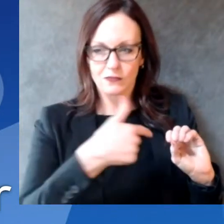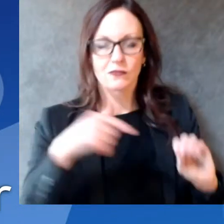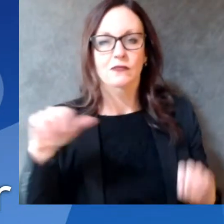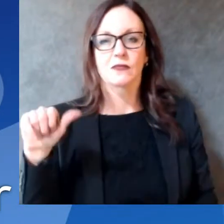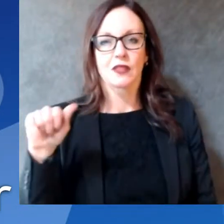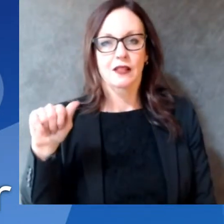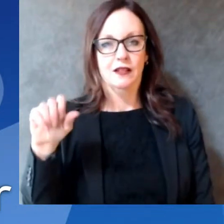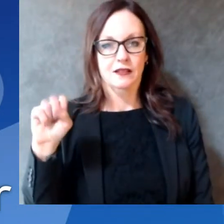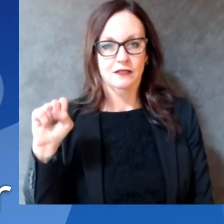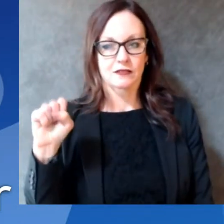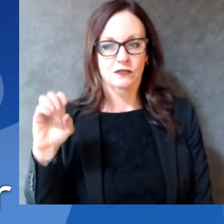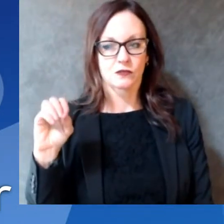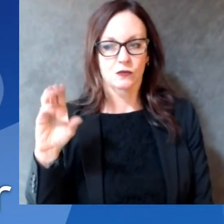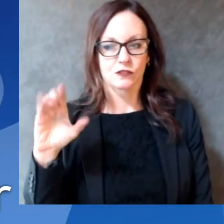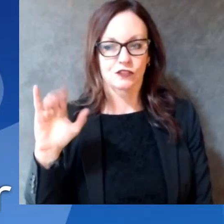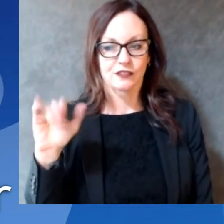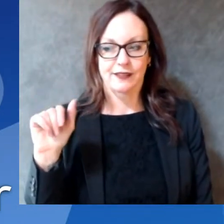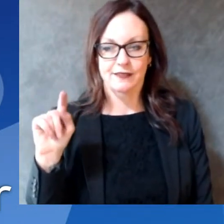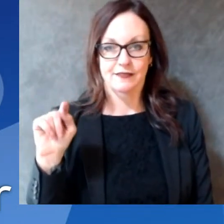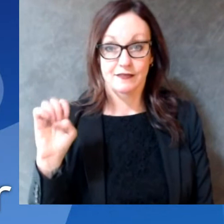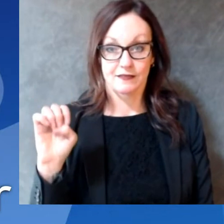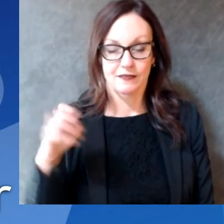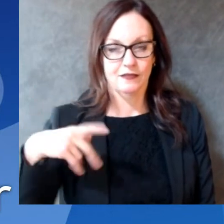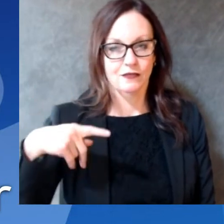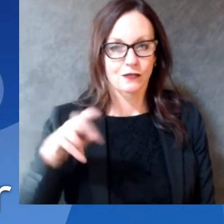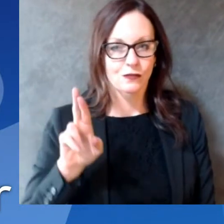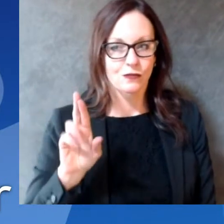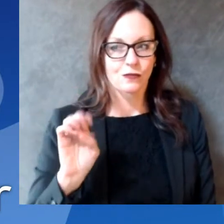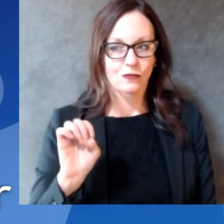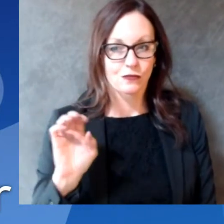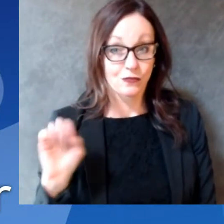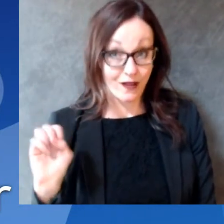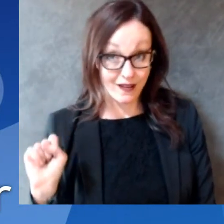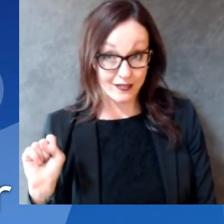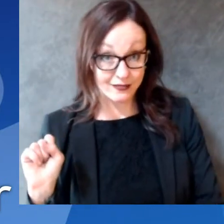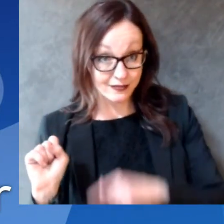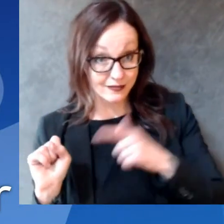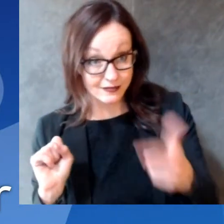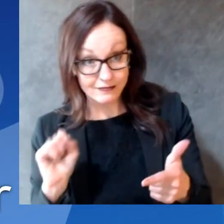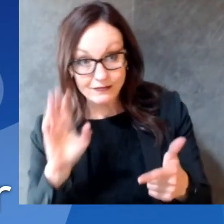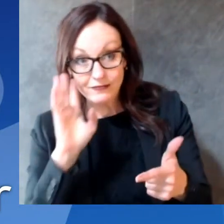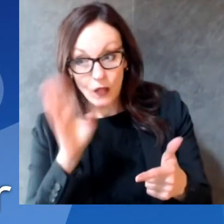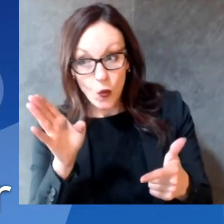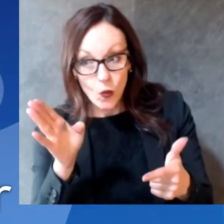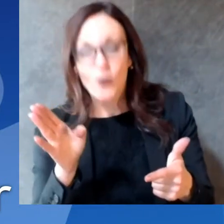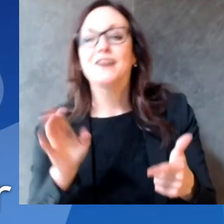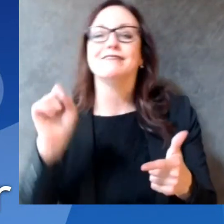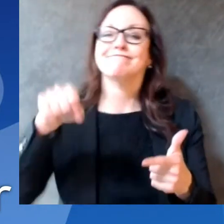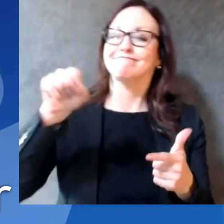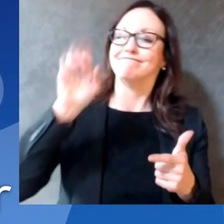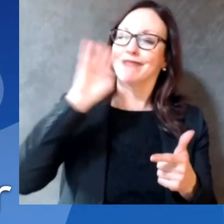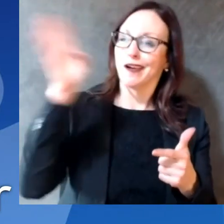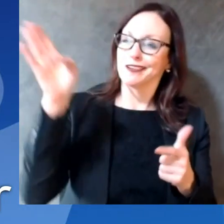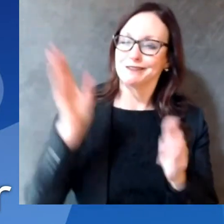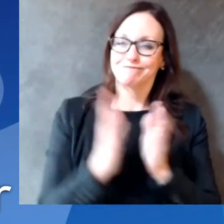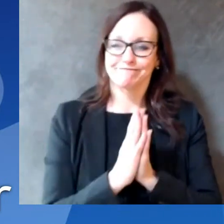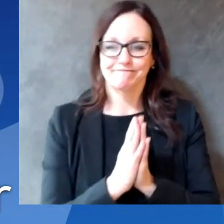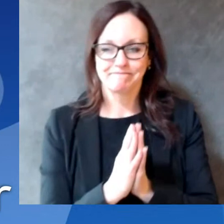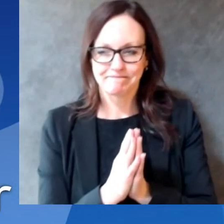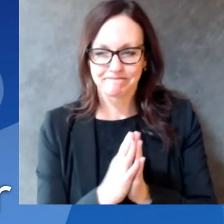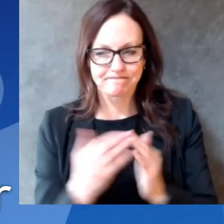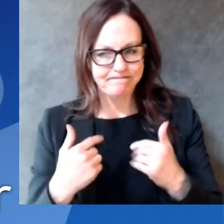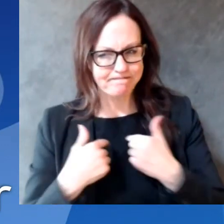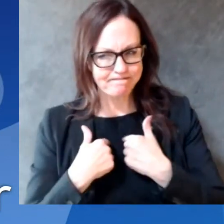Hey, I'm here. Thanks again for doing the call, everybody. Julie, just a couple of weeks ago, you had said that it